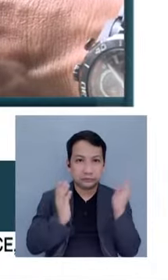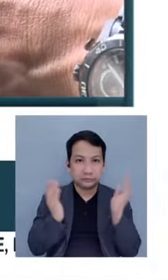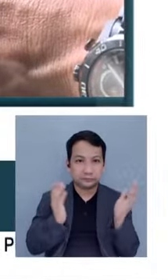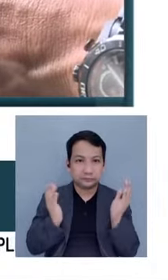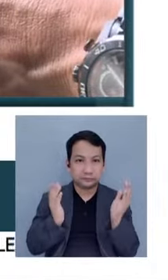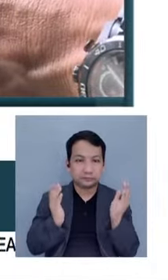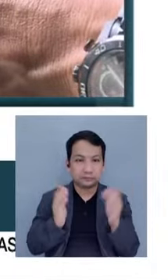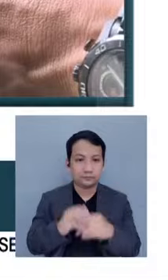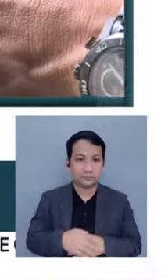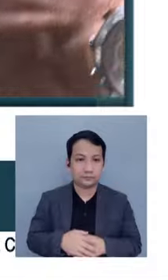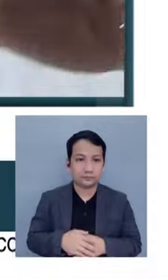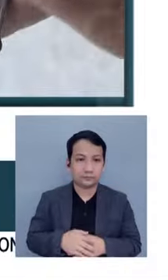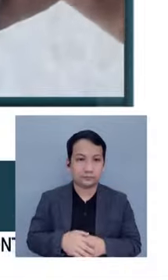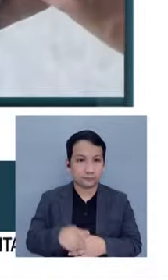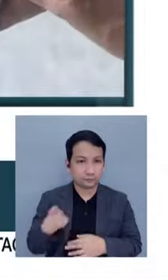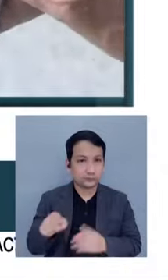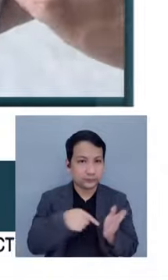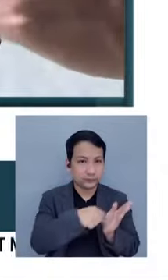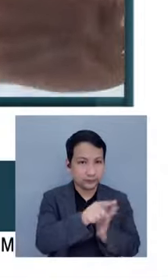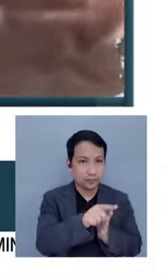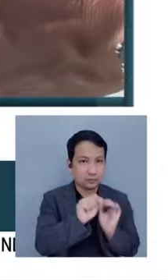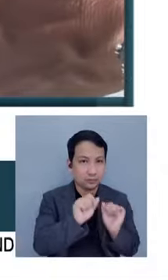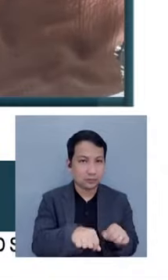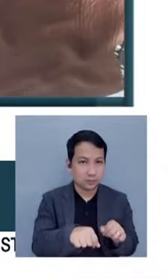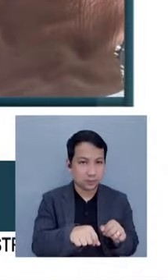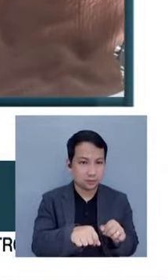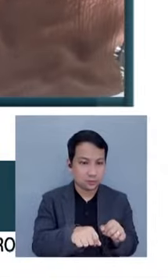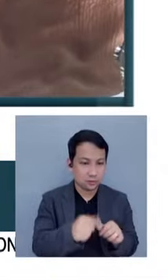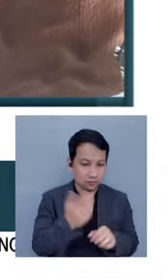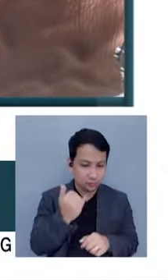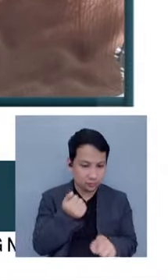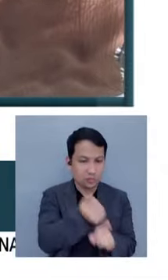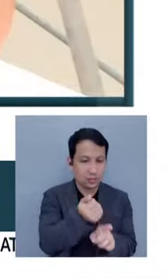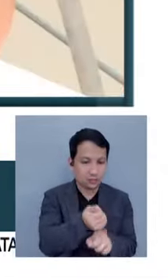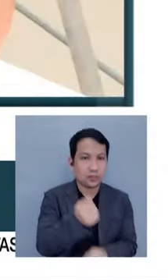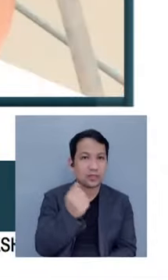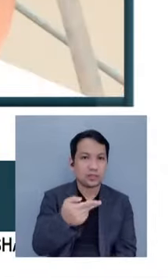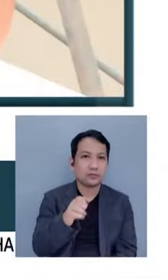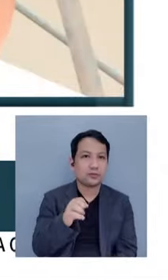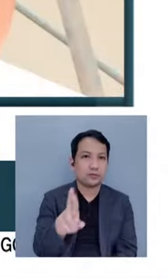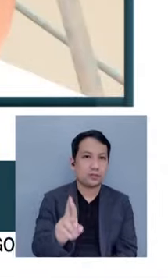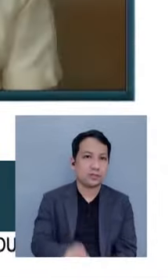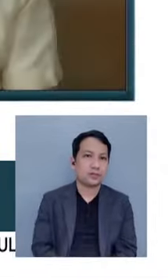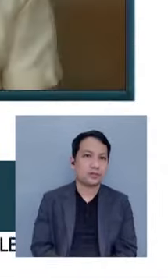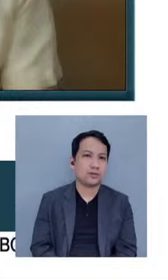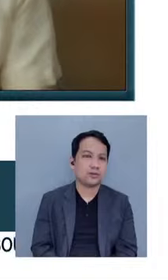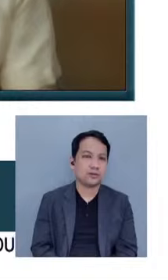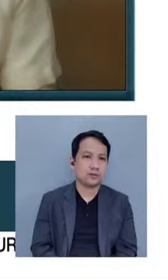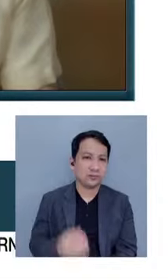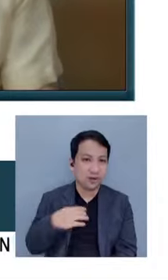service. So you pay in order to attack HOR. Who's the likely culprit here?